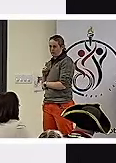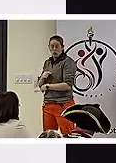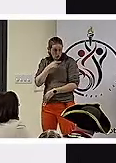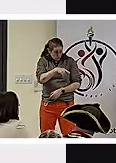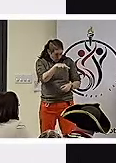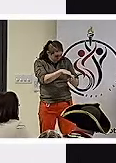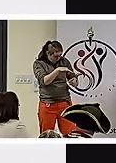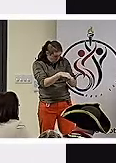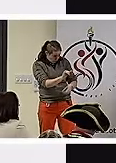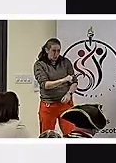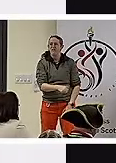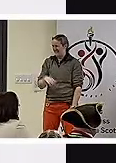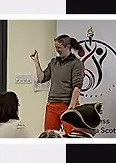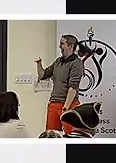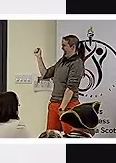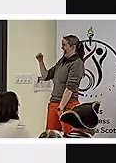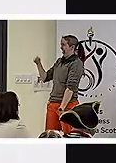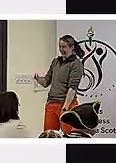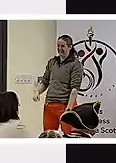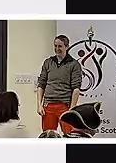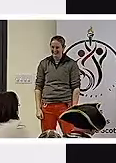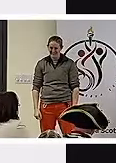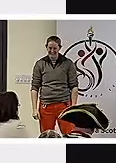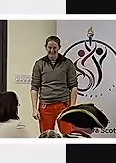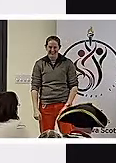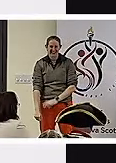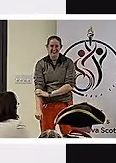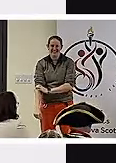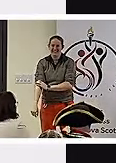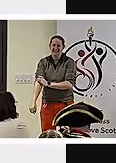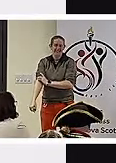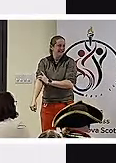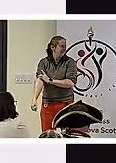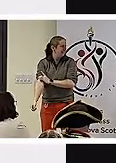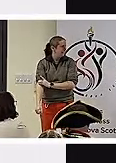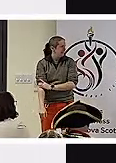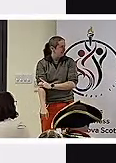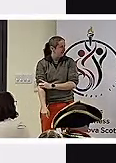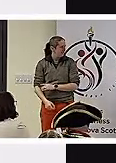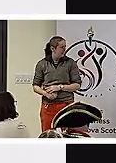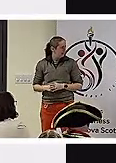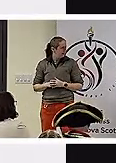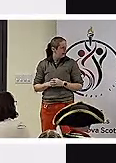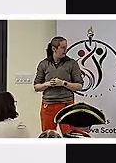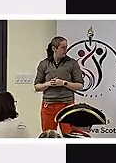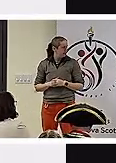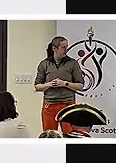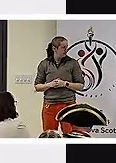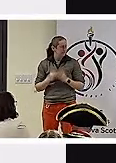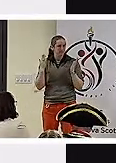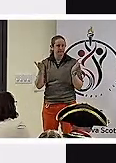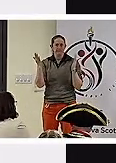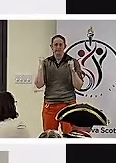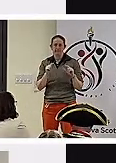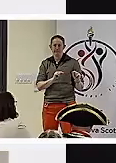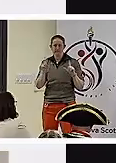Yeah, nice. There you go. Great. Okay. There we go. Yeah, so we'll go to the next